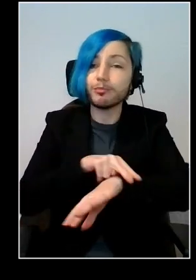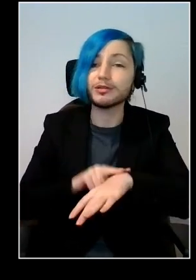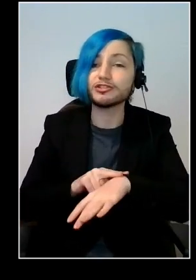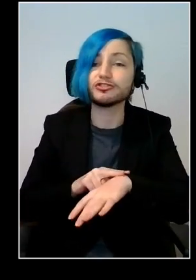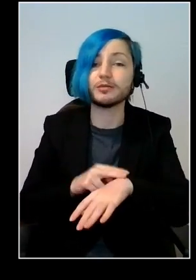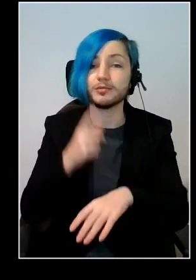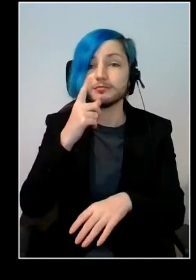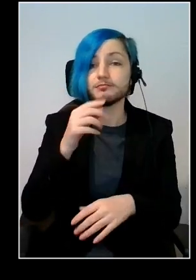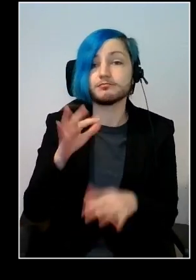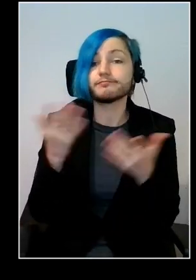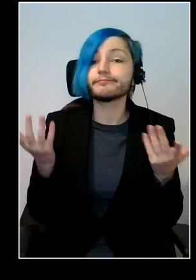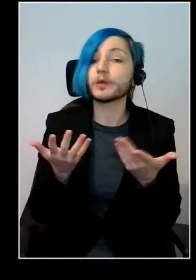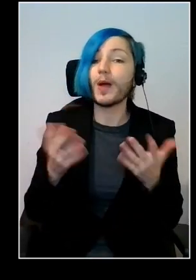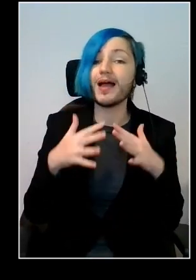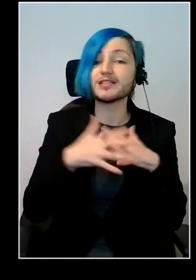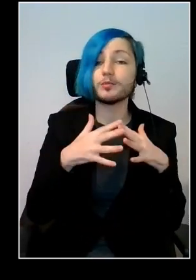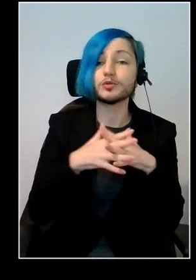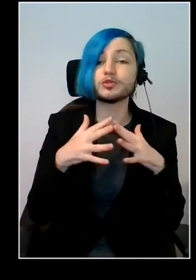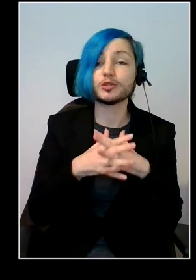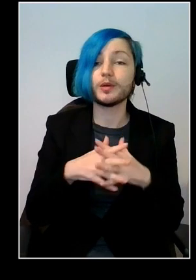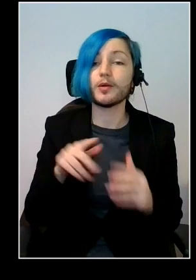at